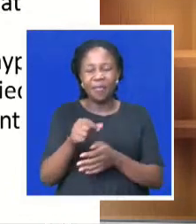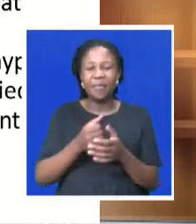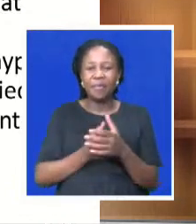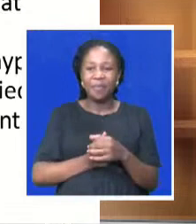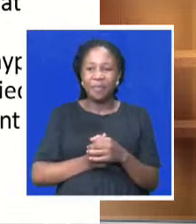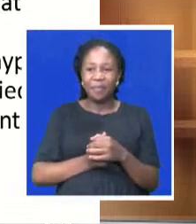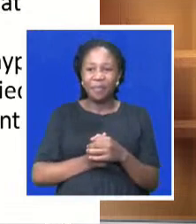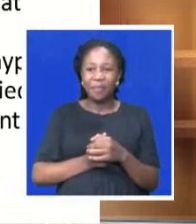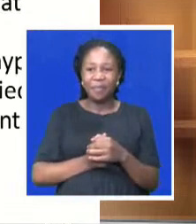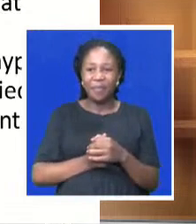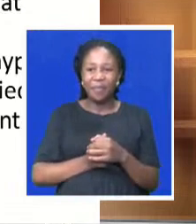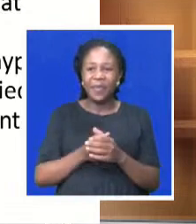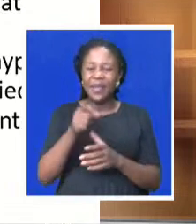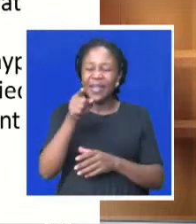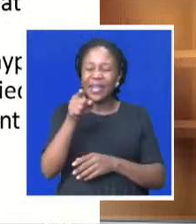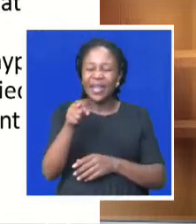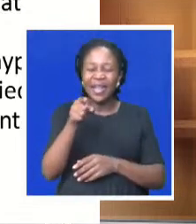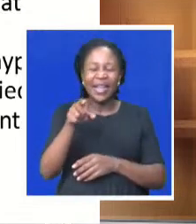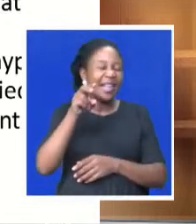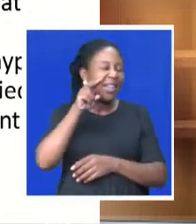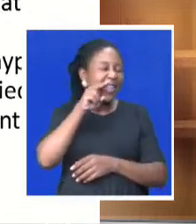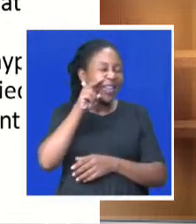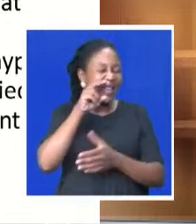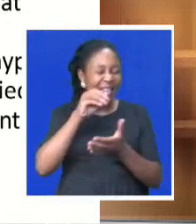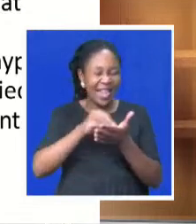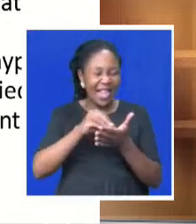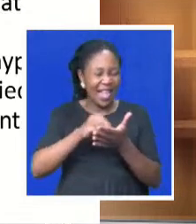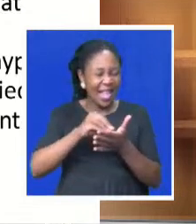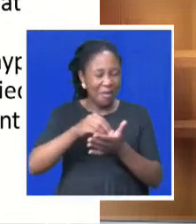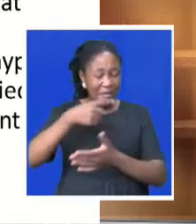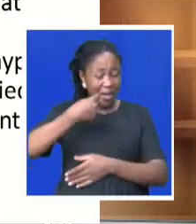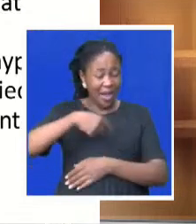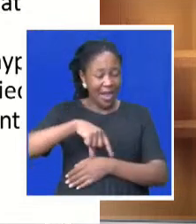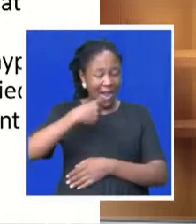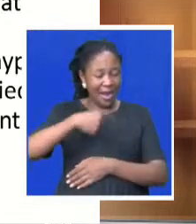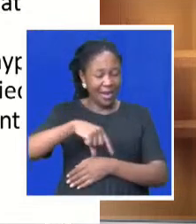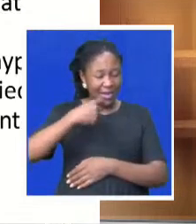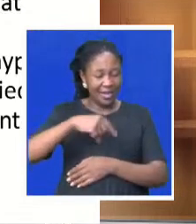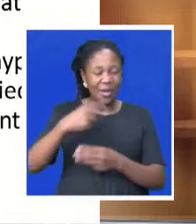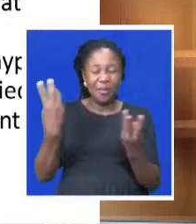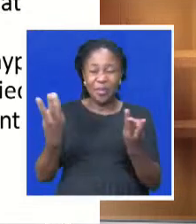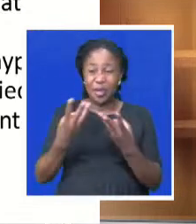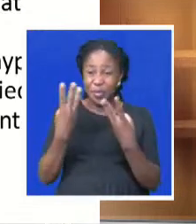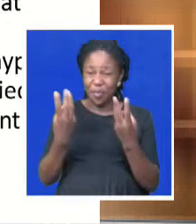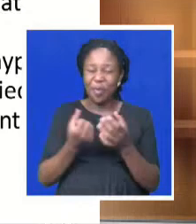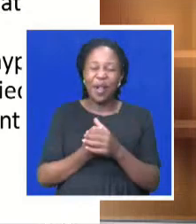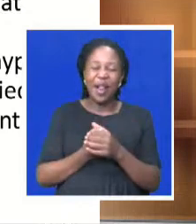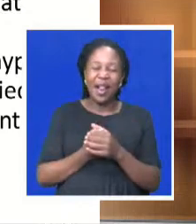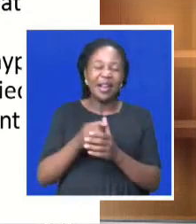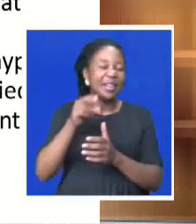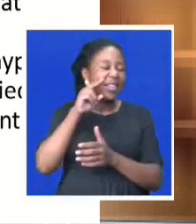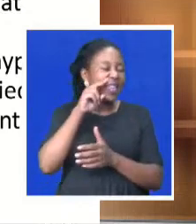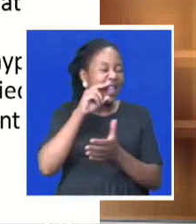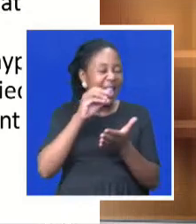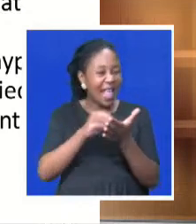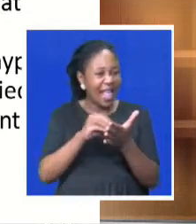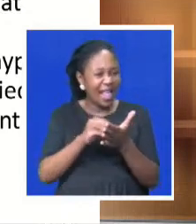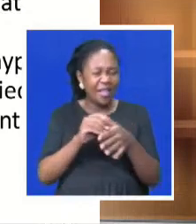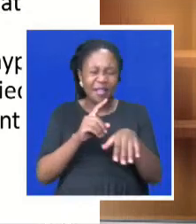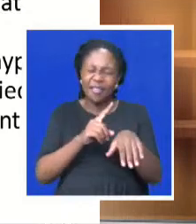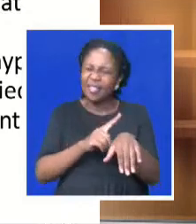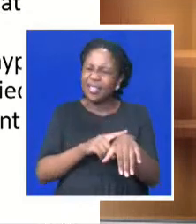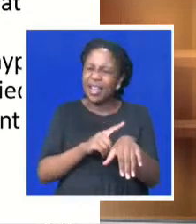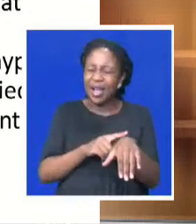be characters. There should be a setting. There should be plot, as in like